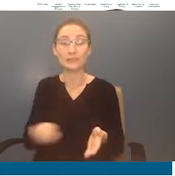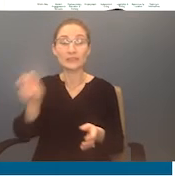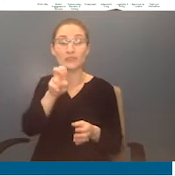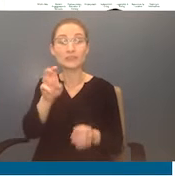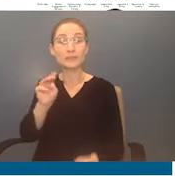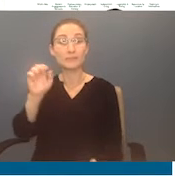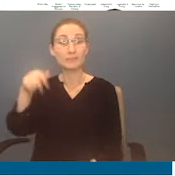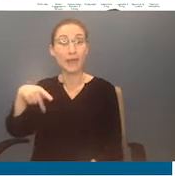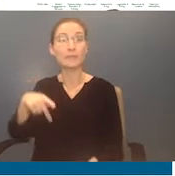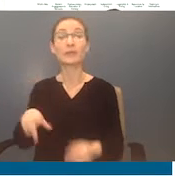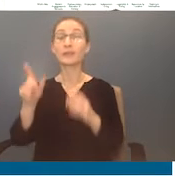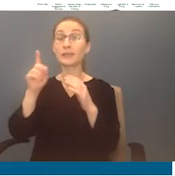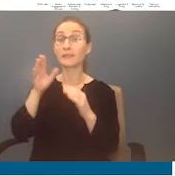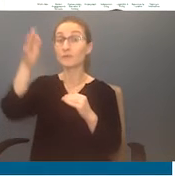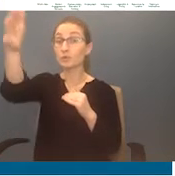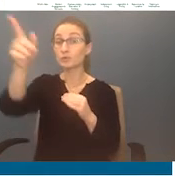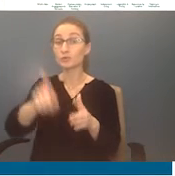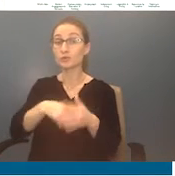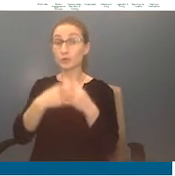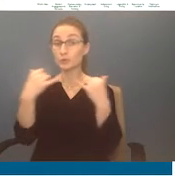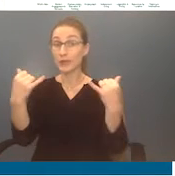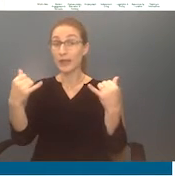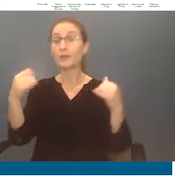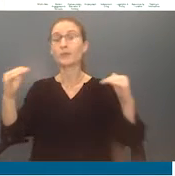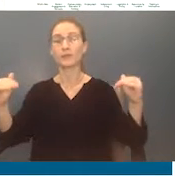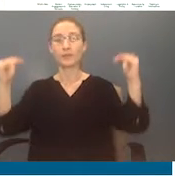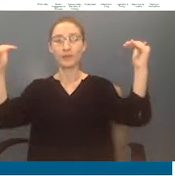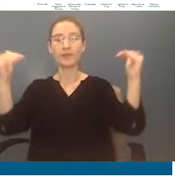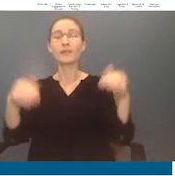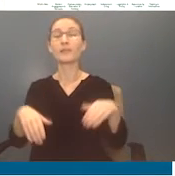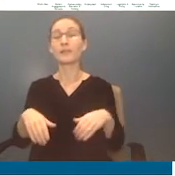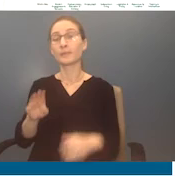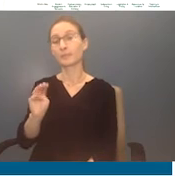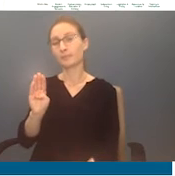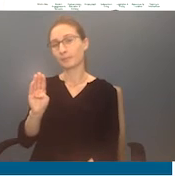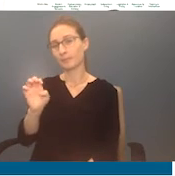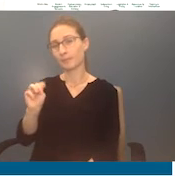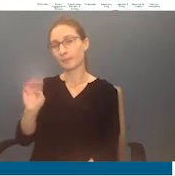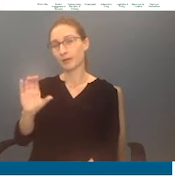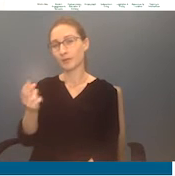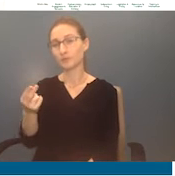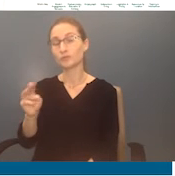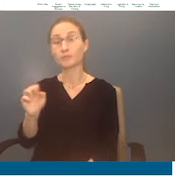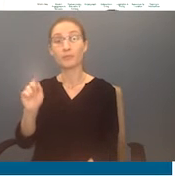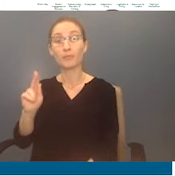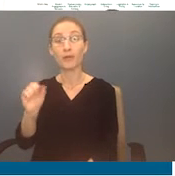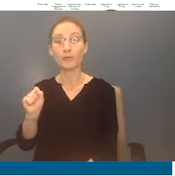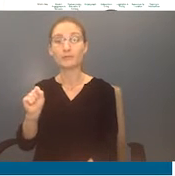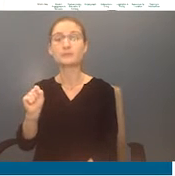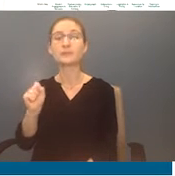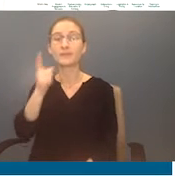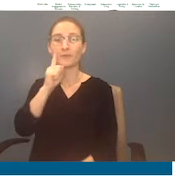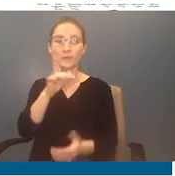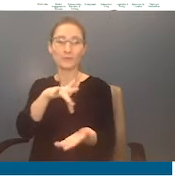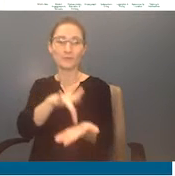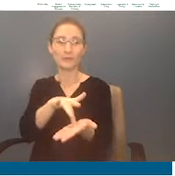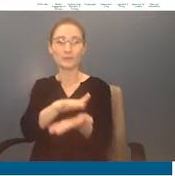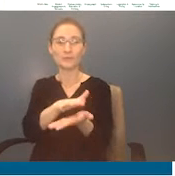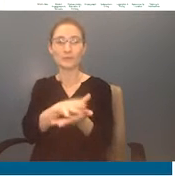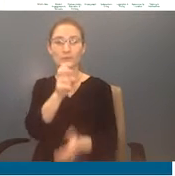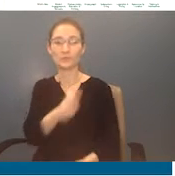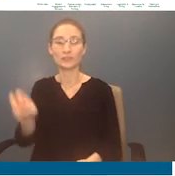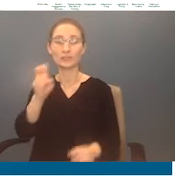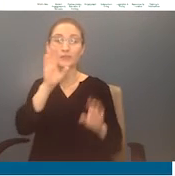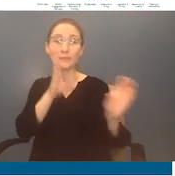training on middle school preparation, and then benchmarks for middle school transition planning. So all things, whoops, taking you too far,